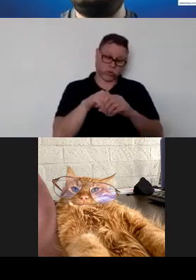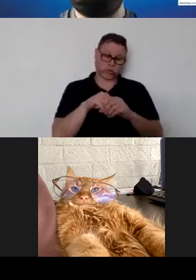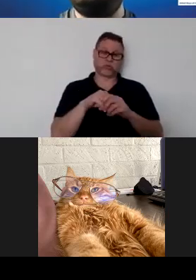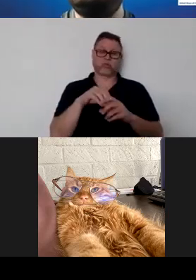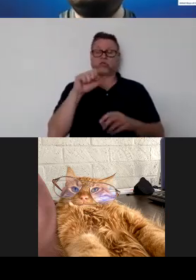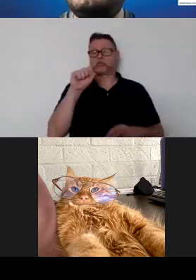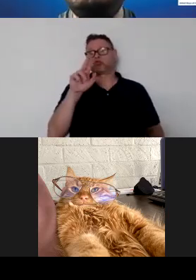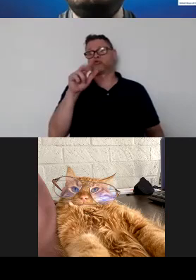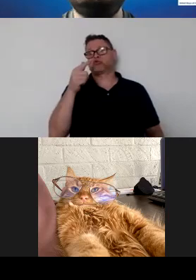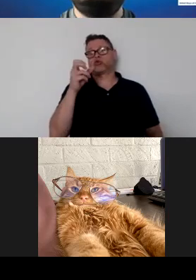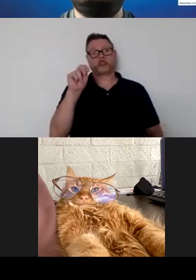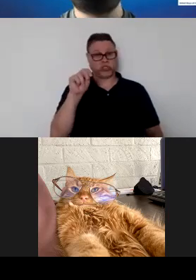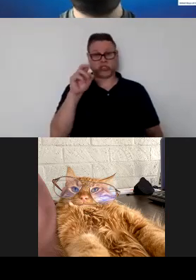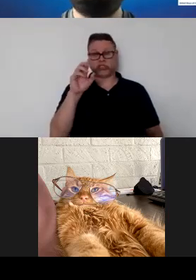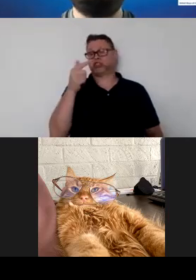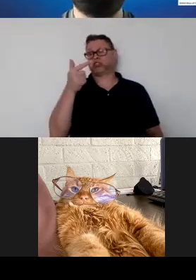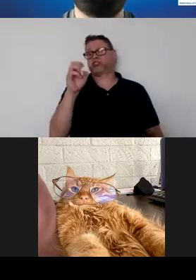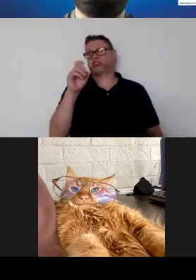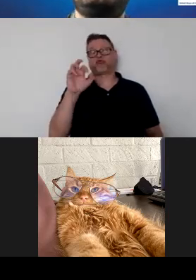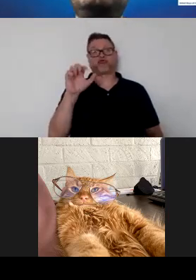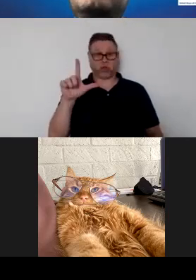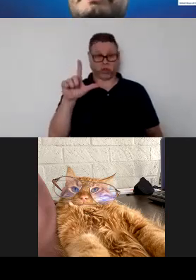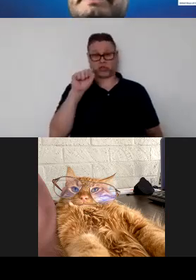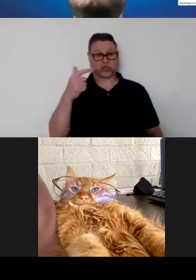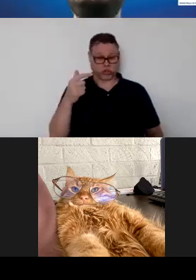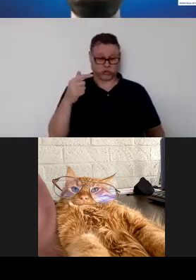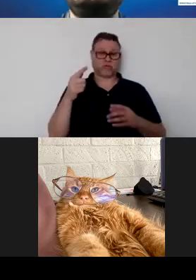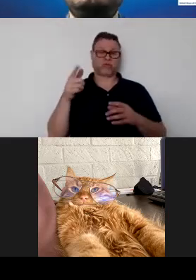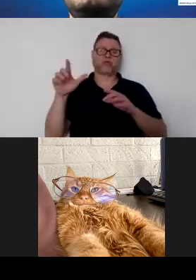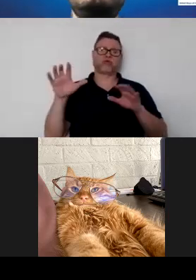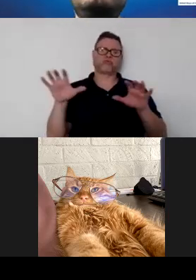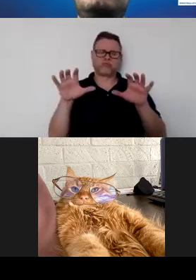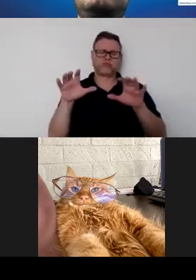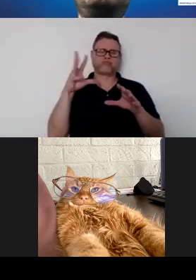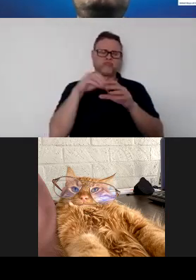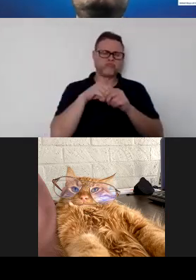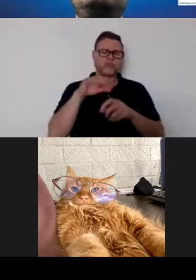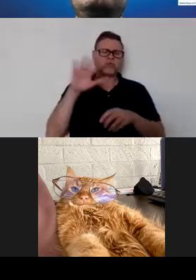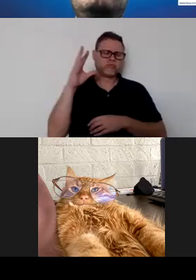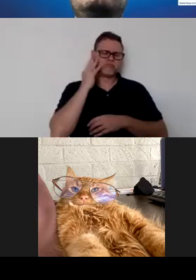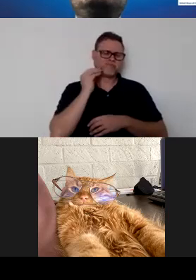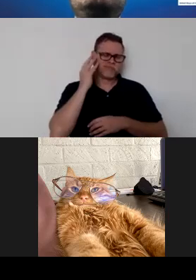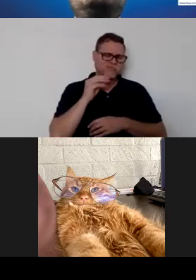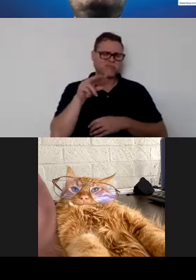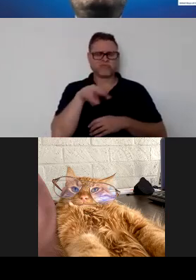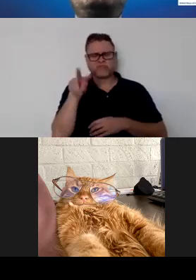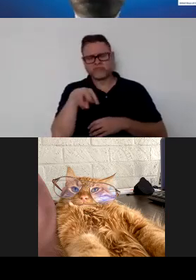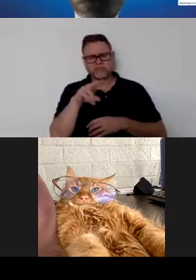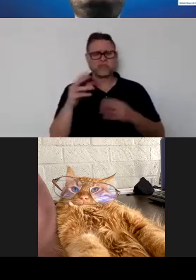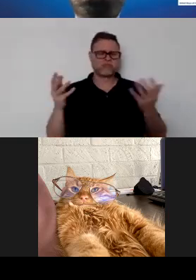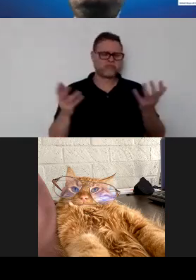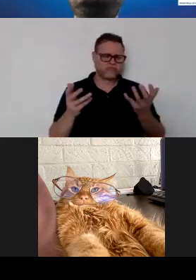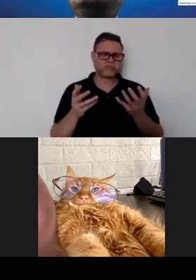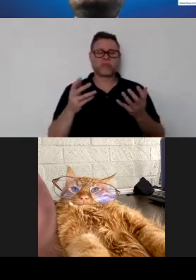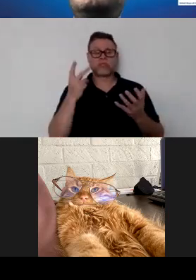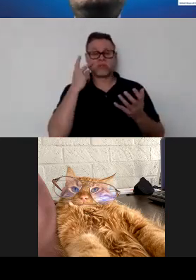General in her office and her work around adverse childhood experiences. I think it's something that we